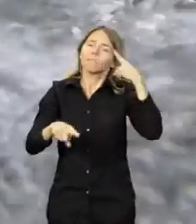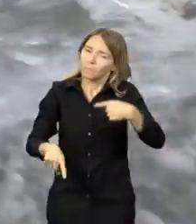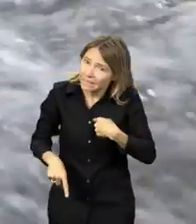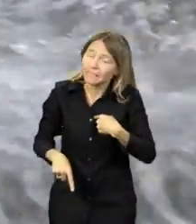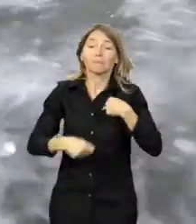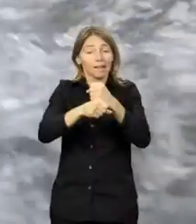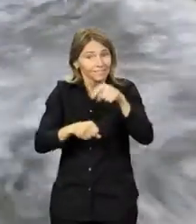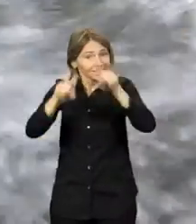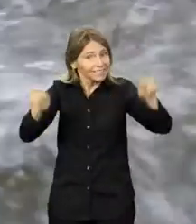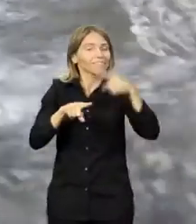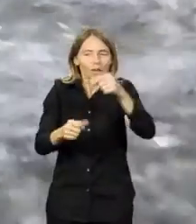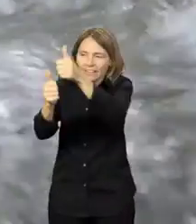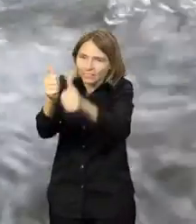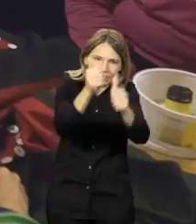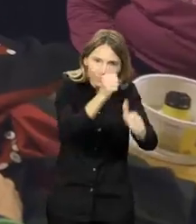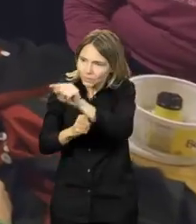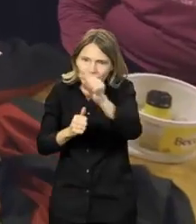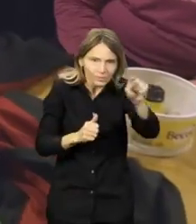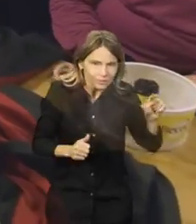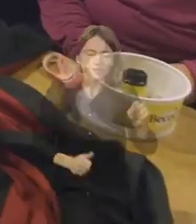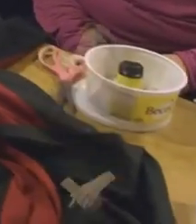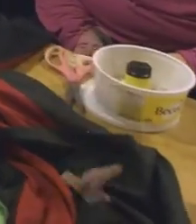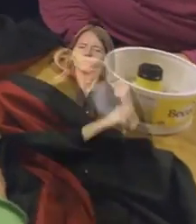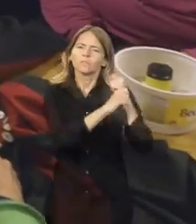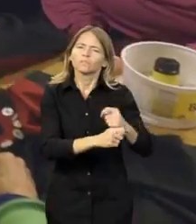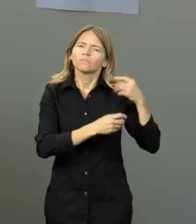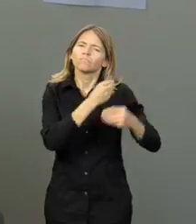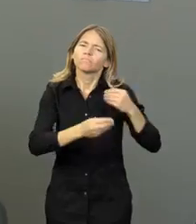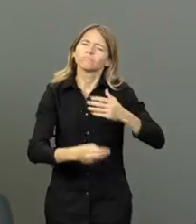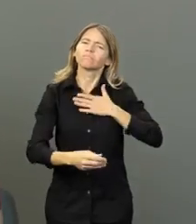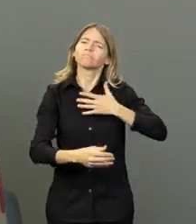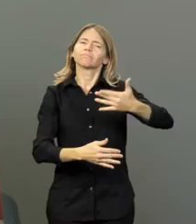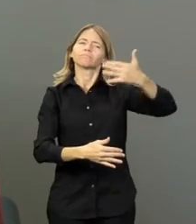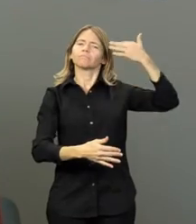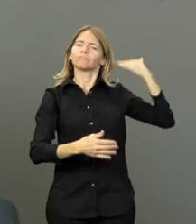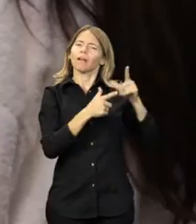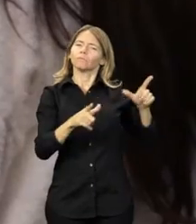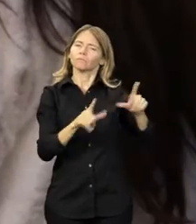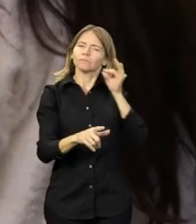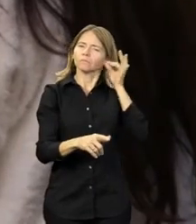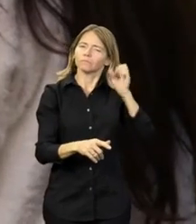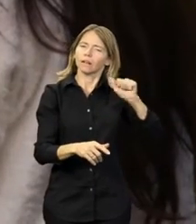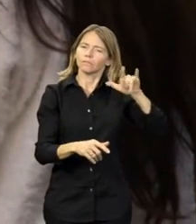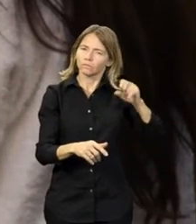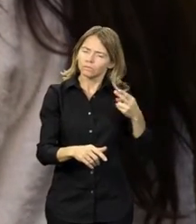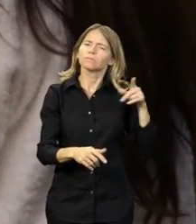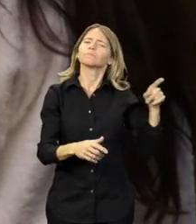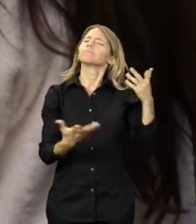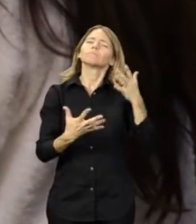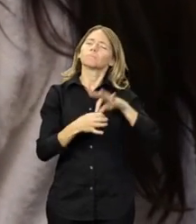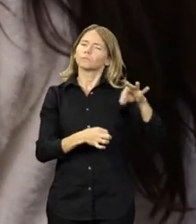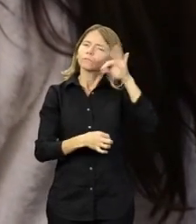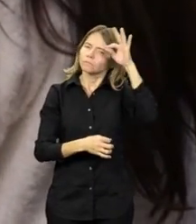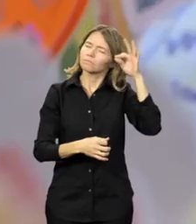my Salish ancestors, it is meant to uplift our spirits, protect us when we are vulnerable, and to honor good work when it is